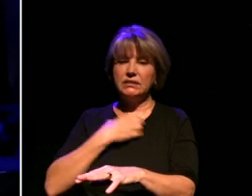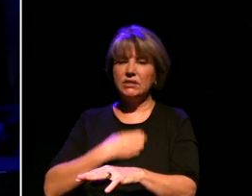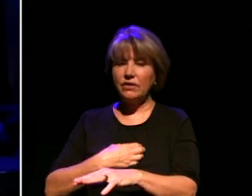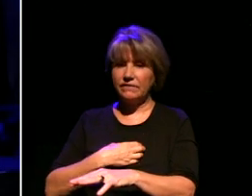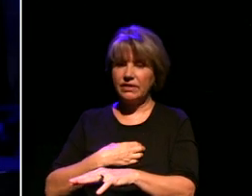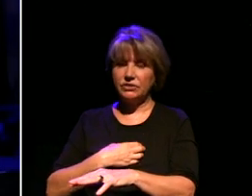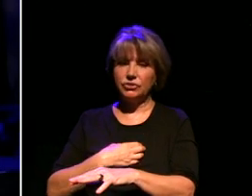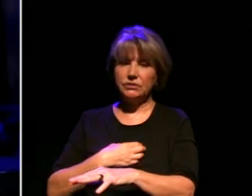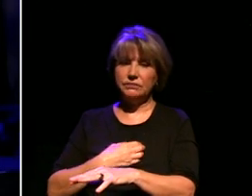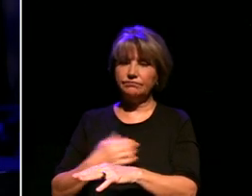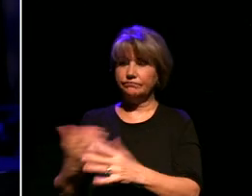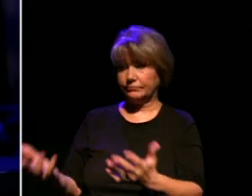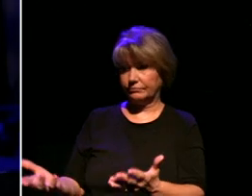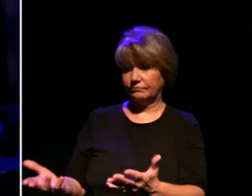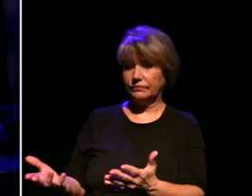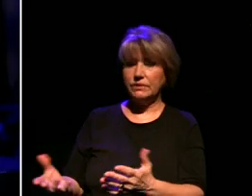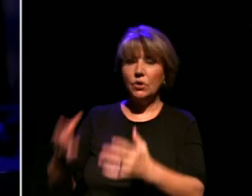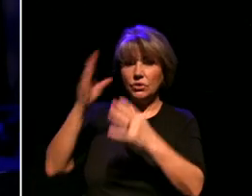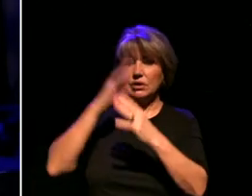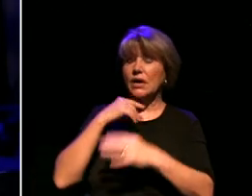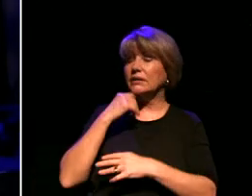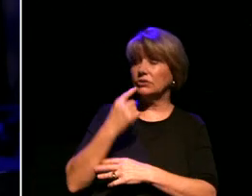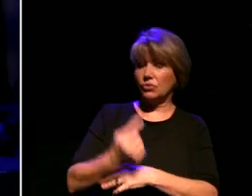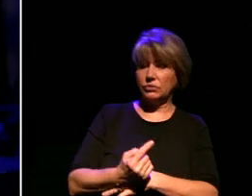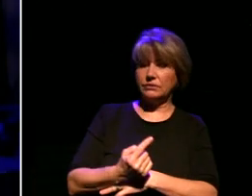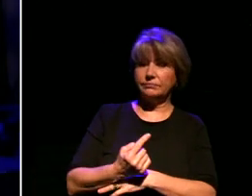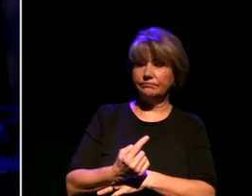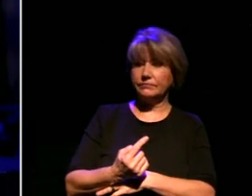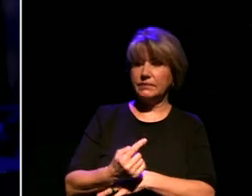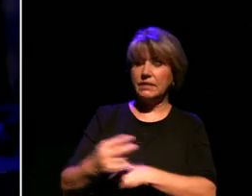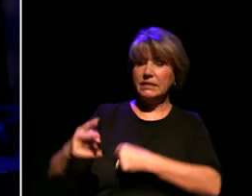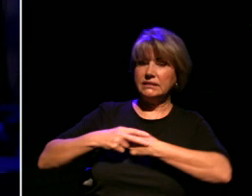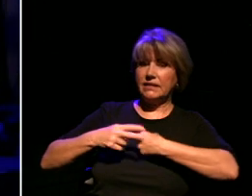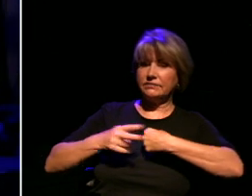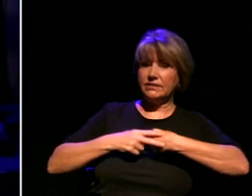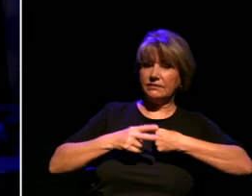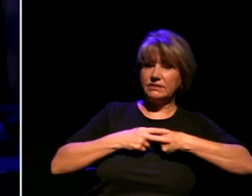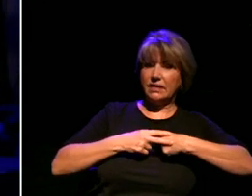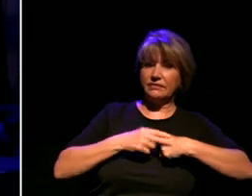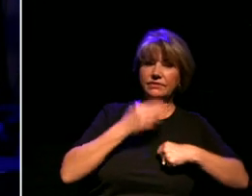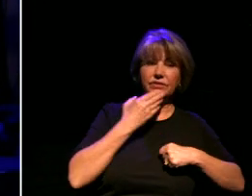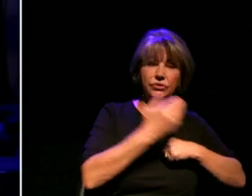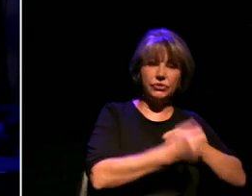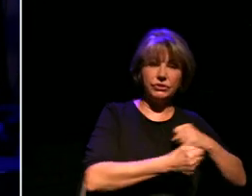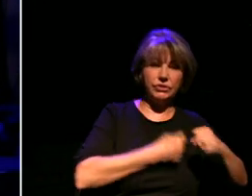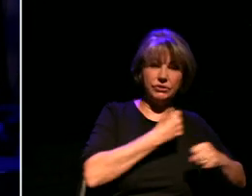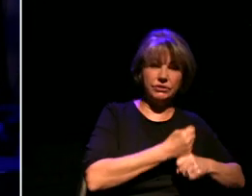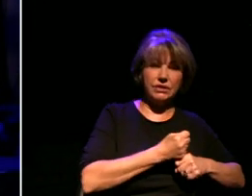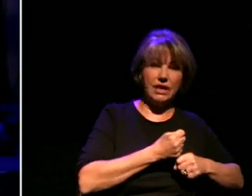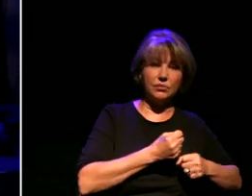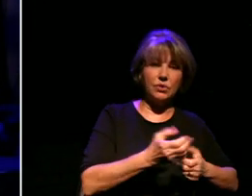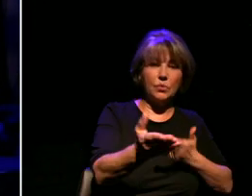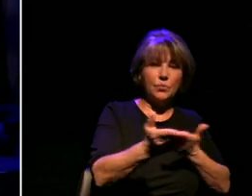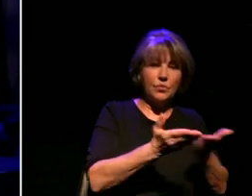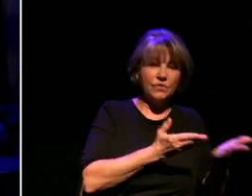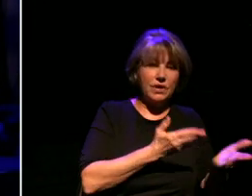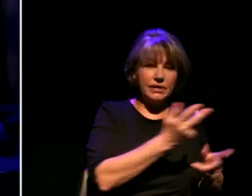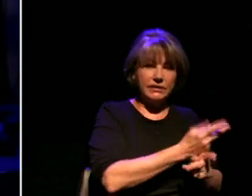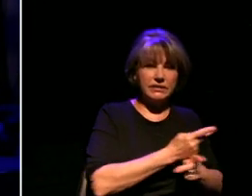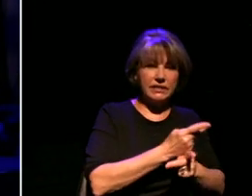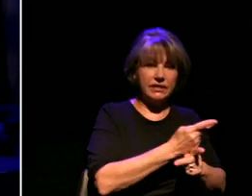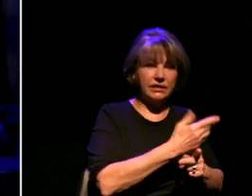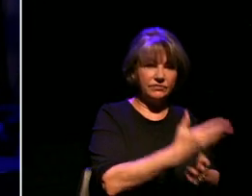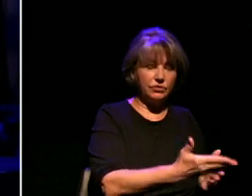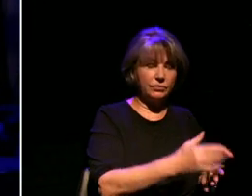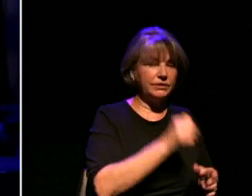happen. And so God told them, he told them, save during this time. I will provide for you and I will take care of you, but